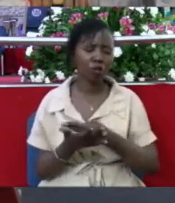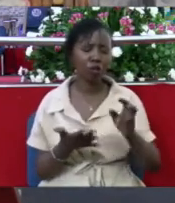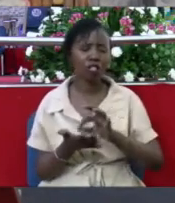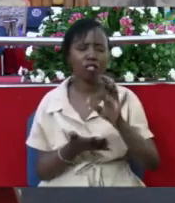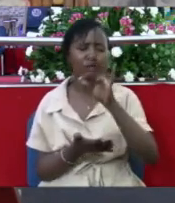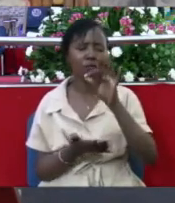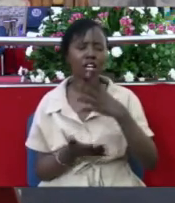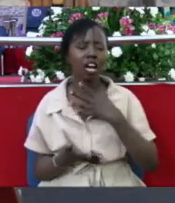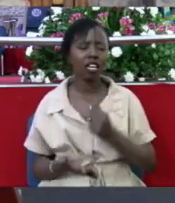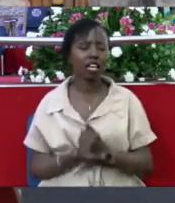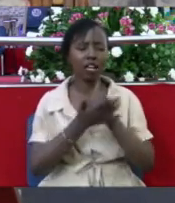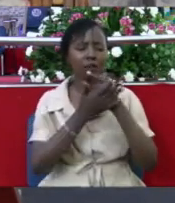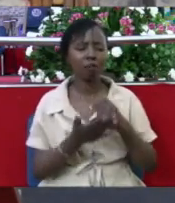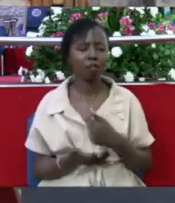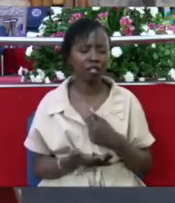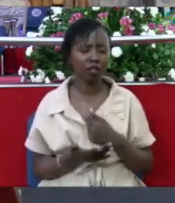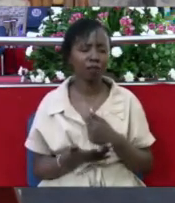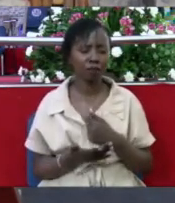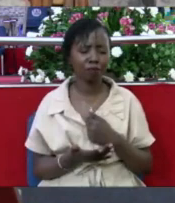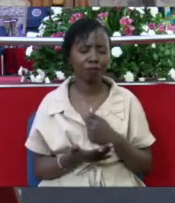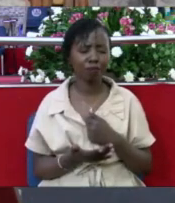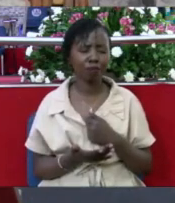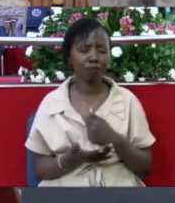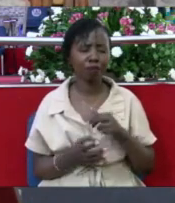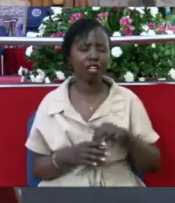with your Holy Spirit and help me